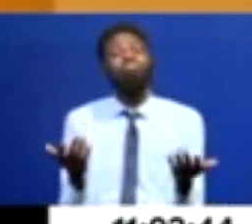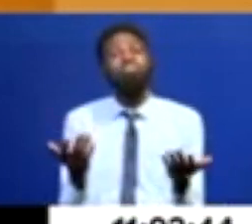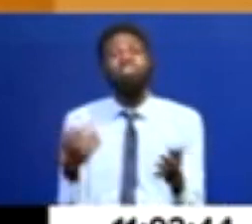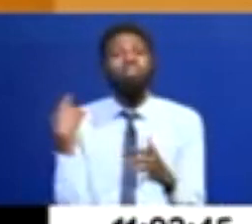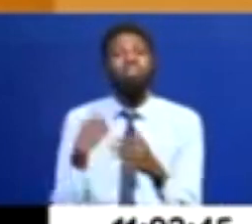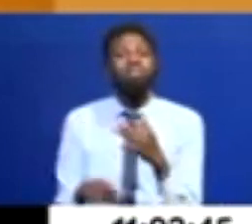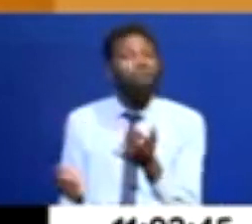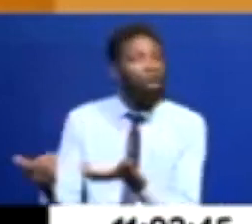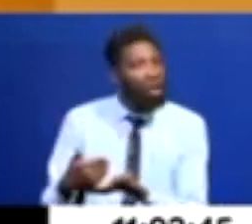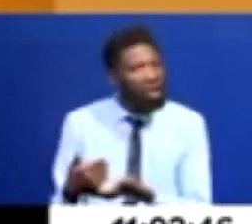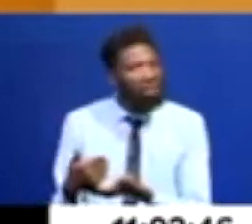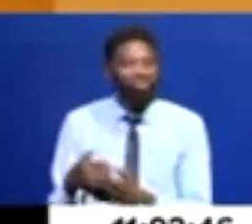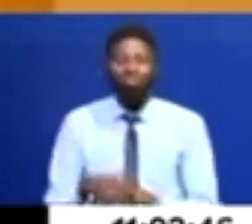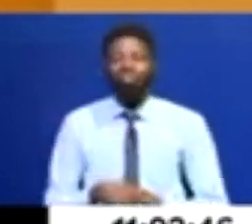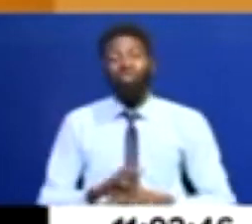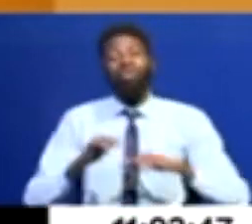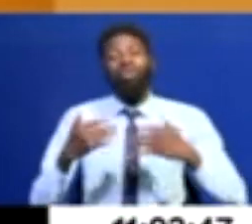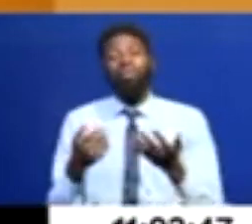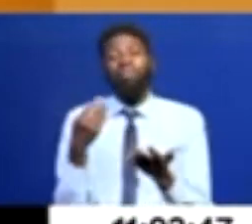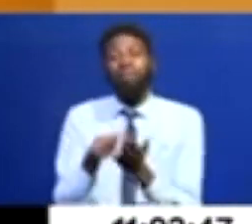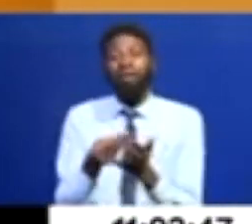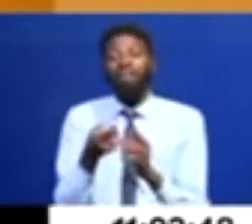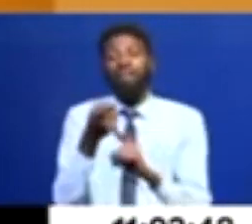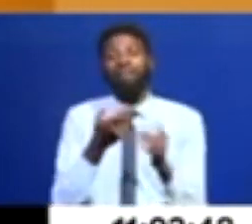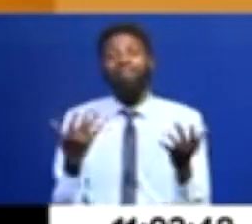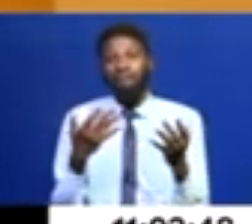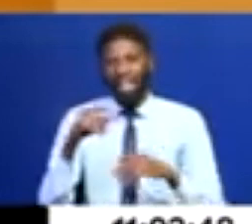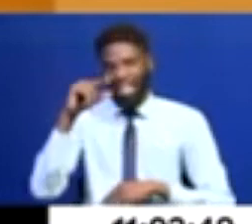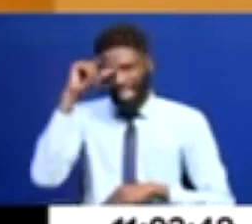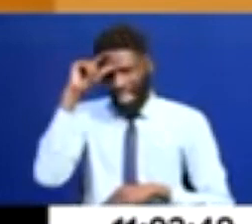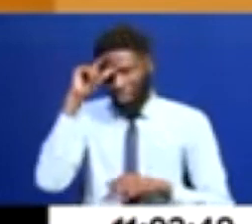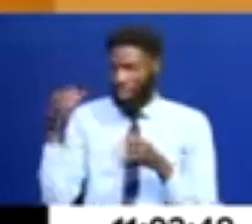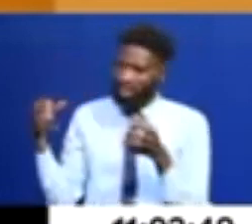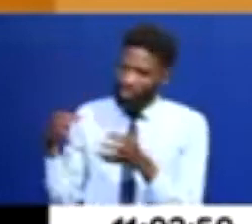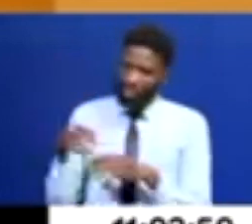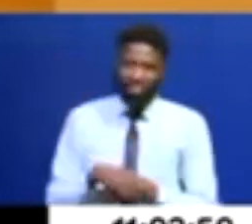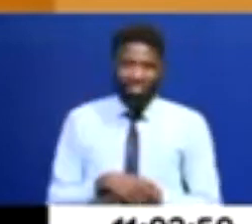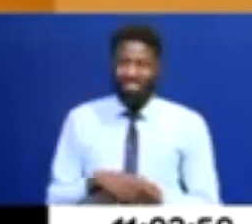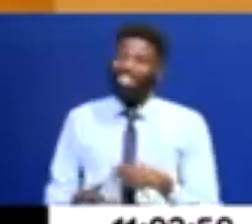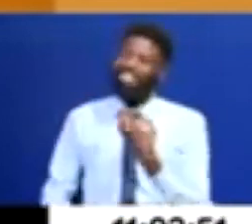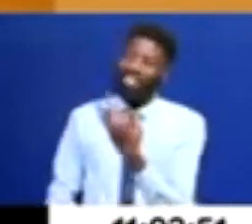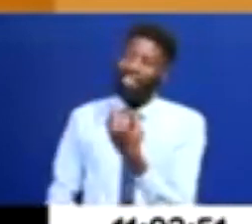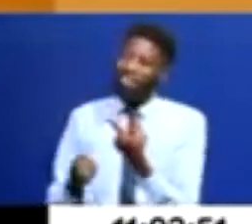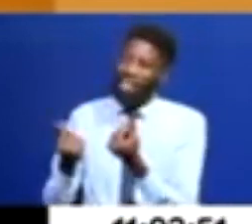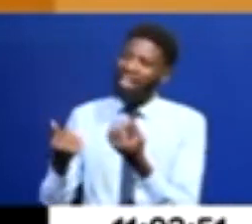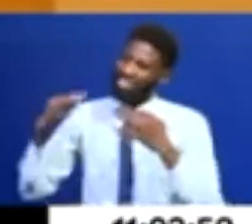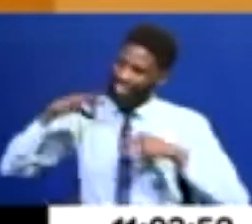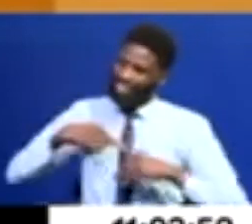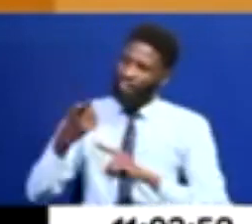taxes, or where the money is going to be coming from the parastatals. That is where the money is coming from. That is being discussed